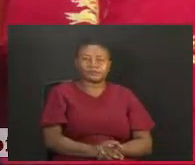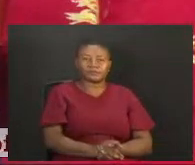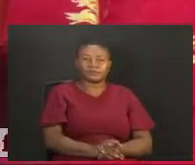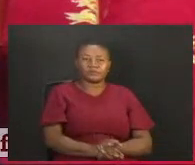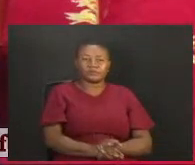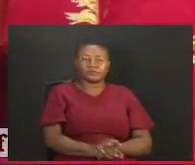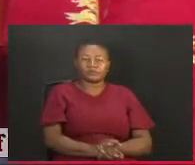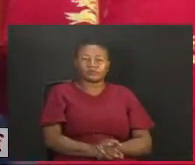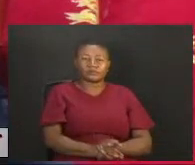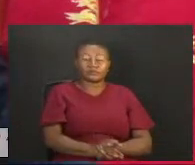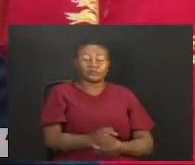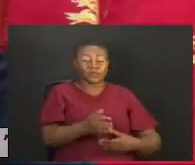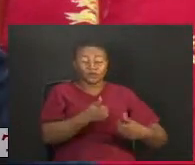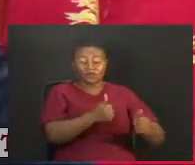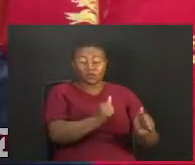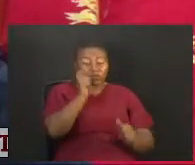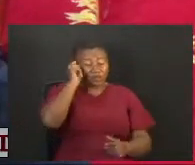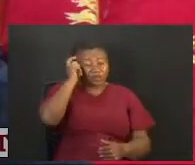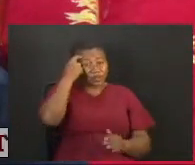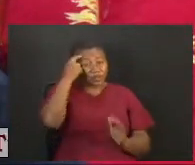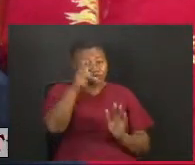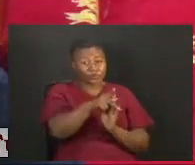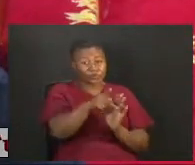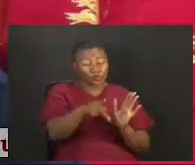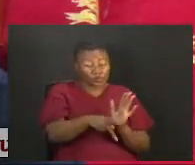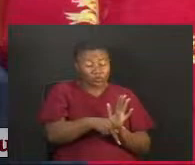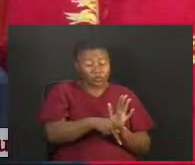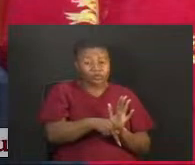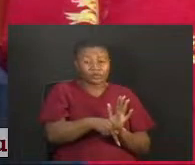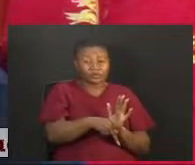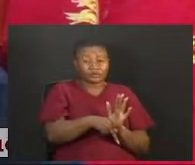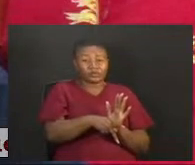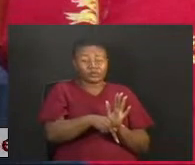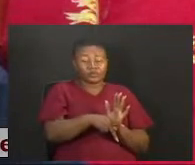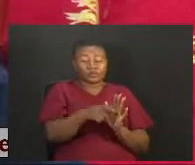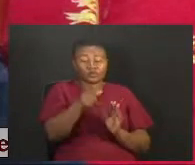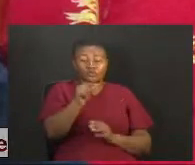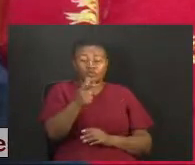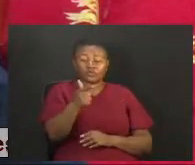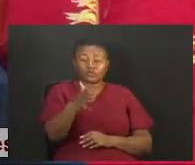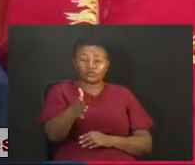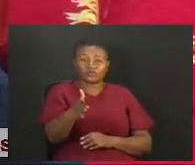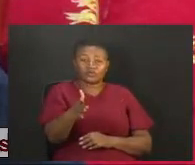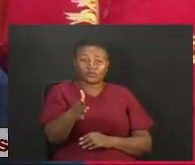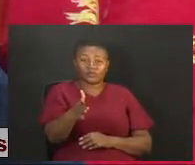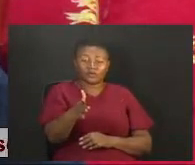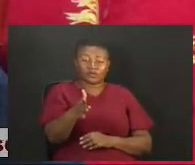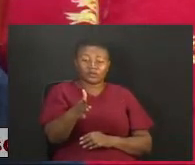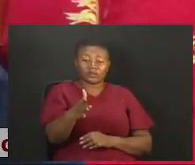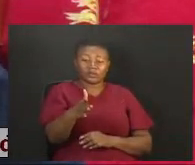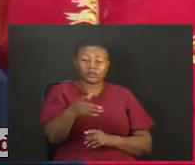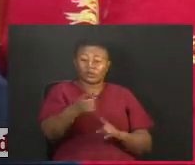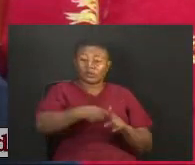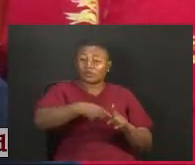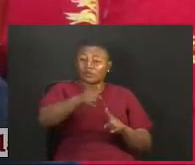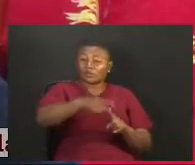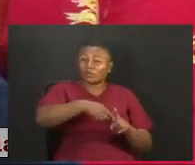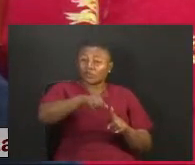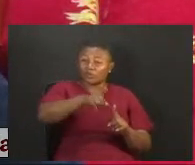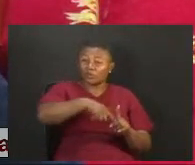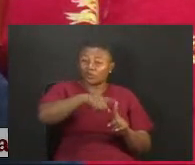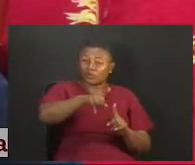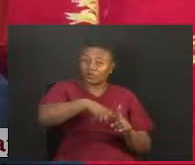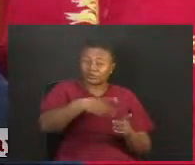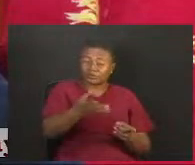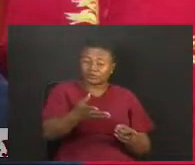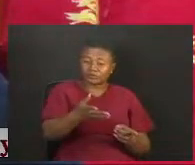in line with government policy, the 2025 minimum wage recently negotiated with the National